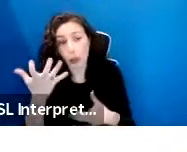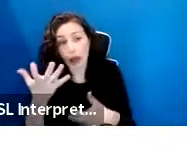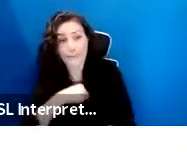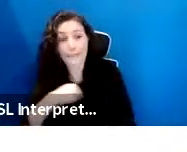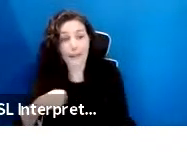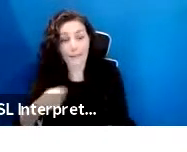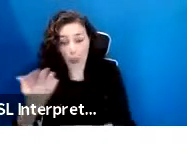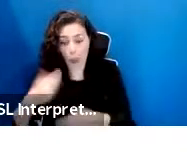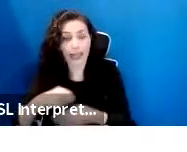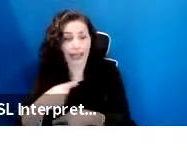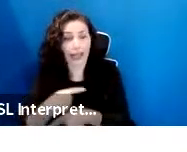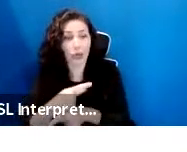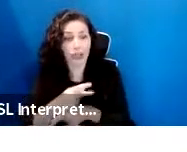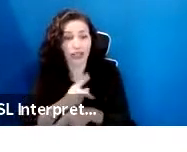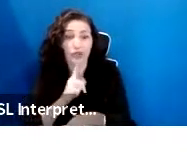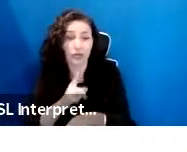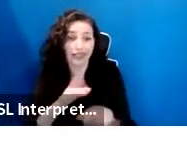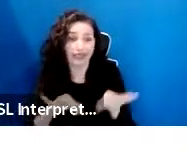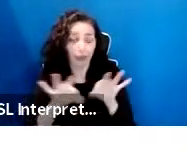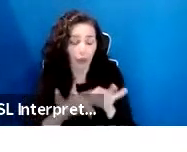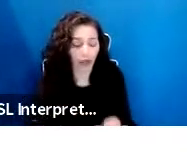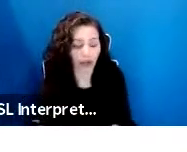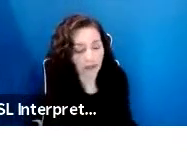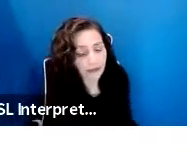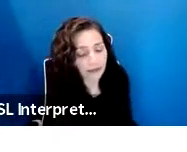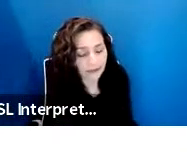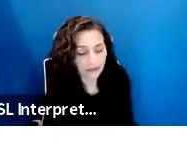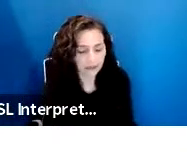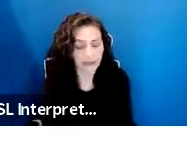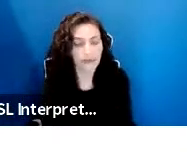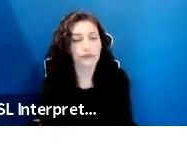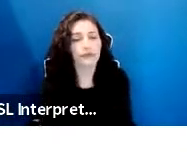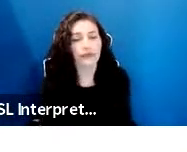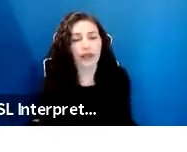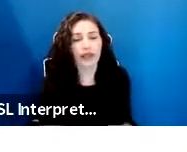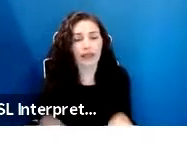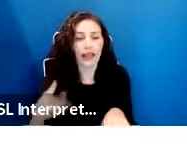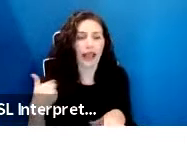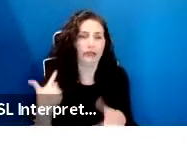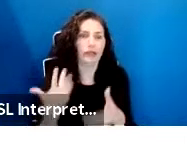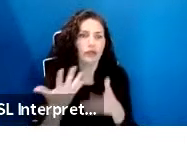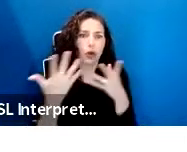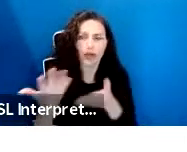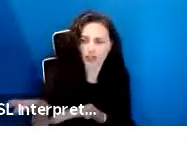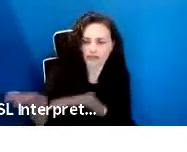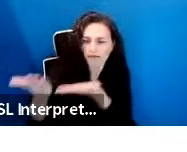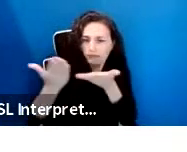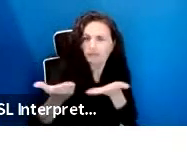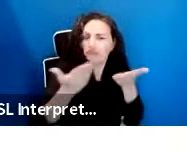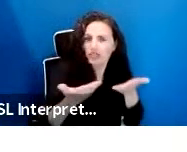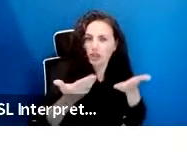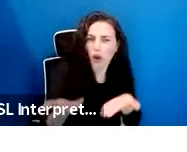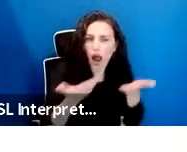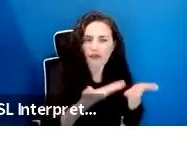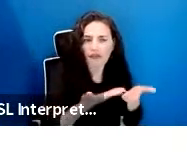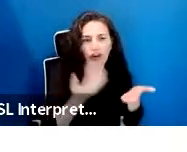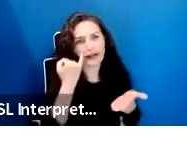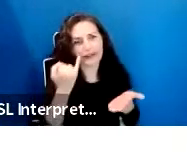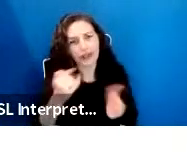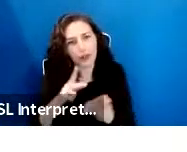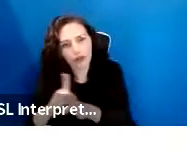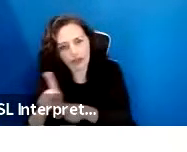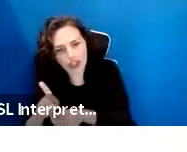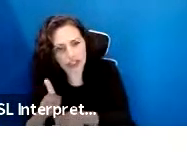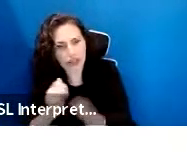production. SAG-AFTRA members have a lot to bring to production. They're professional performers that really help,